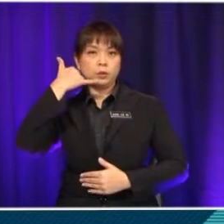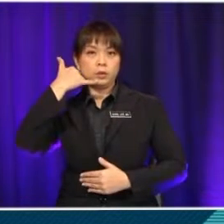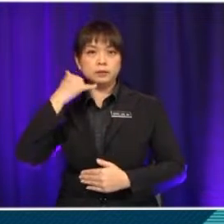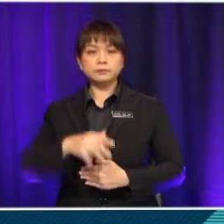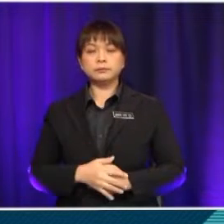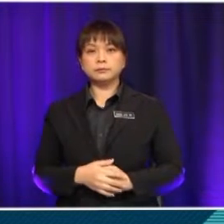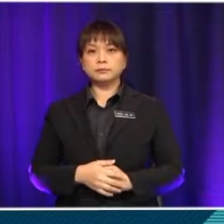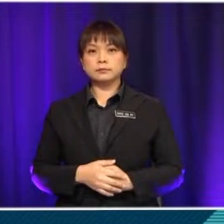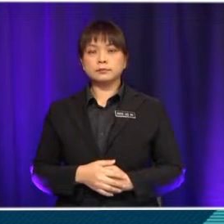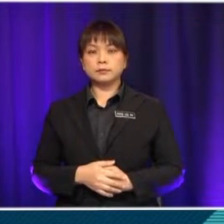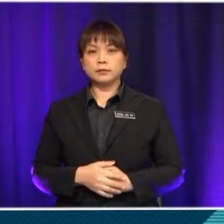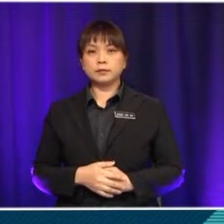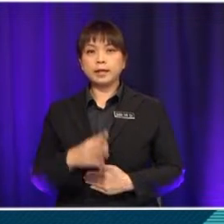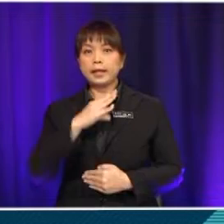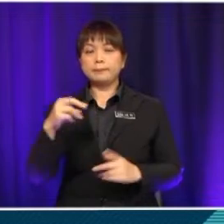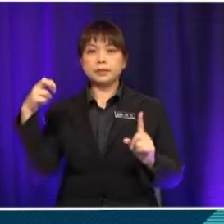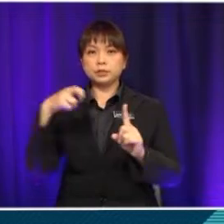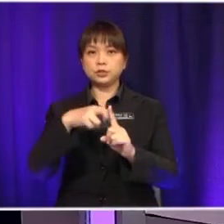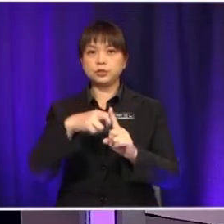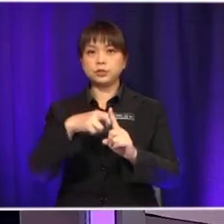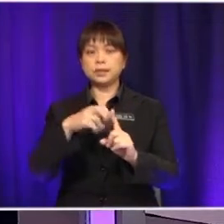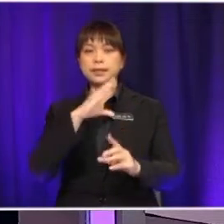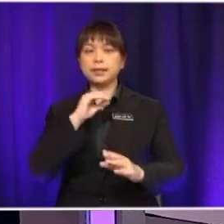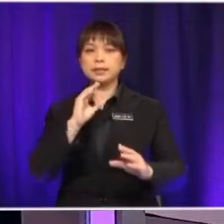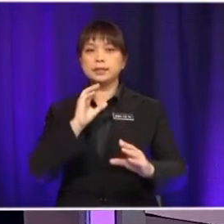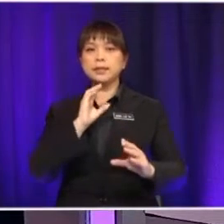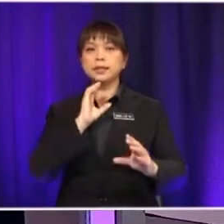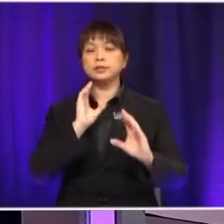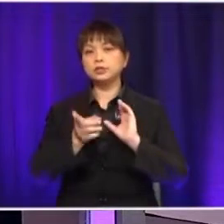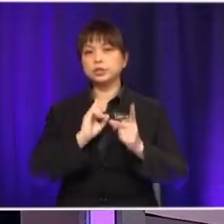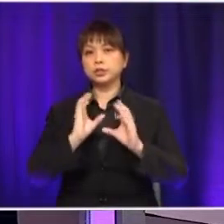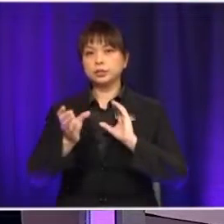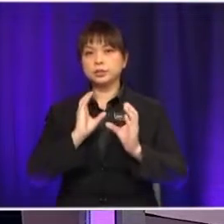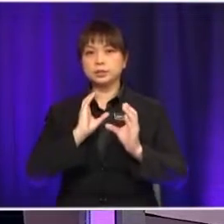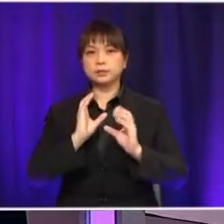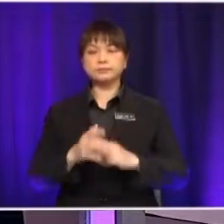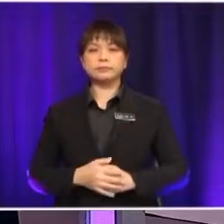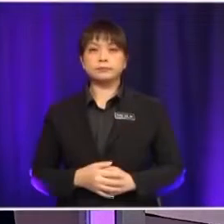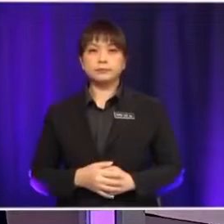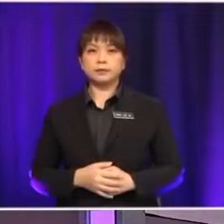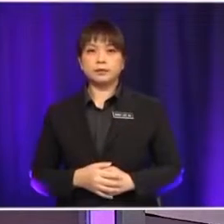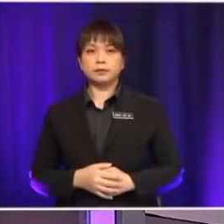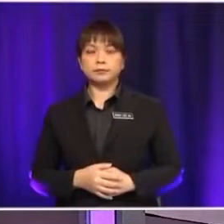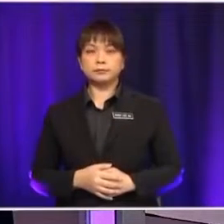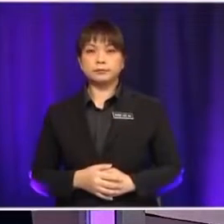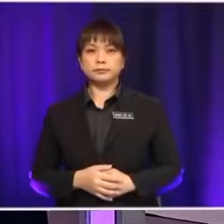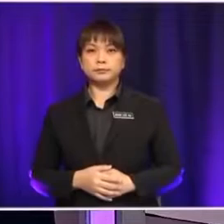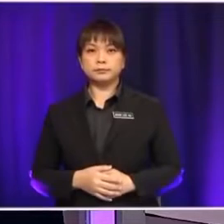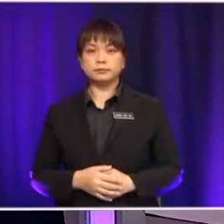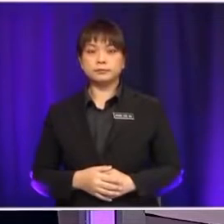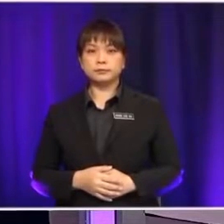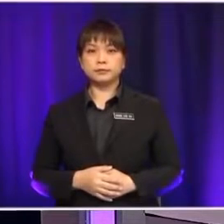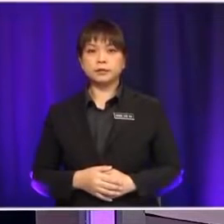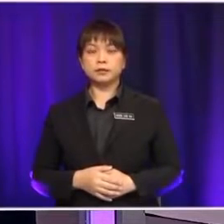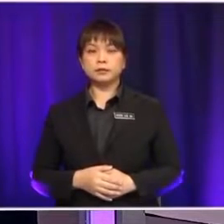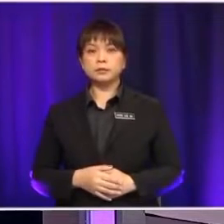have instant messaging or chatting. Okay. So, pupils in the mid there. All right. Does any